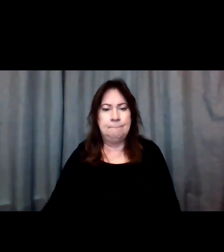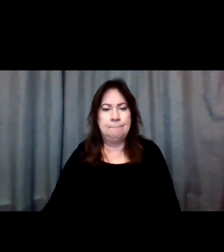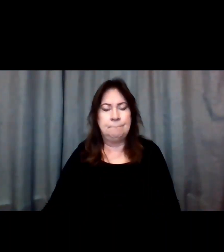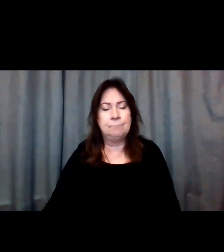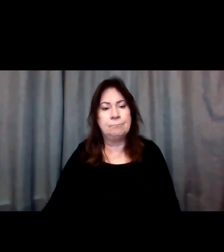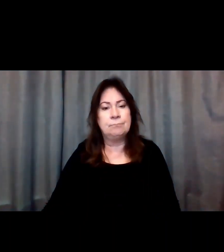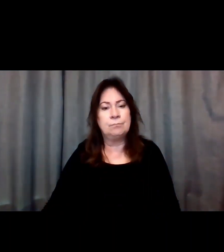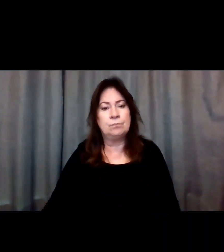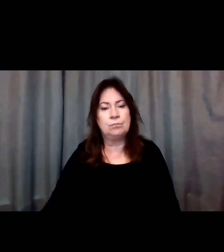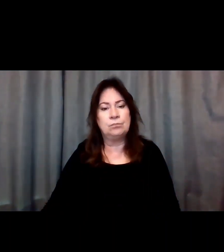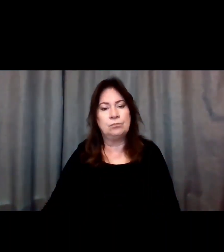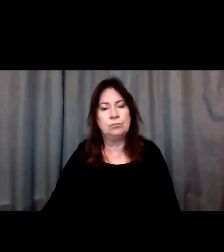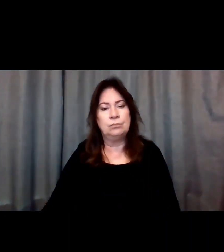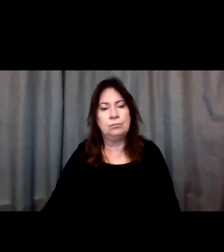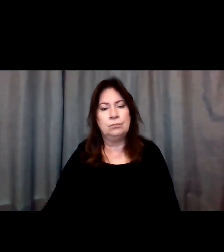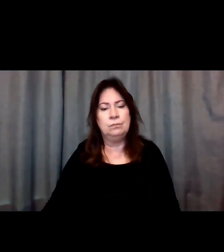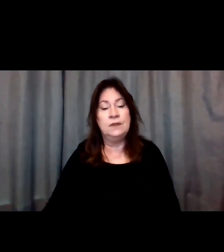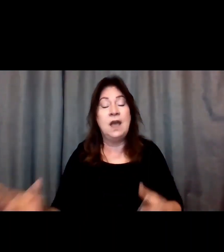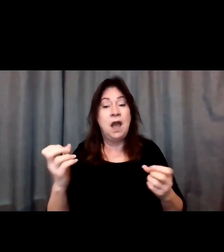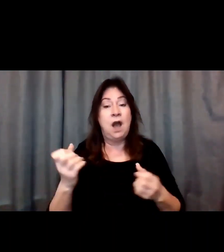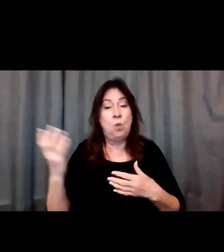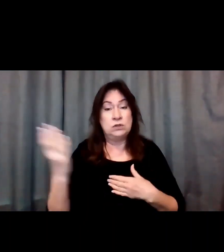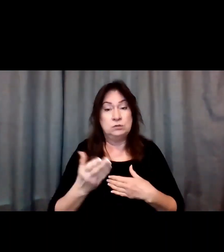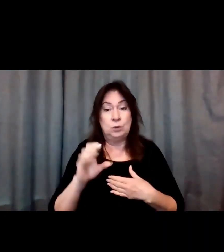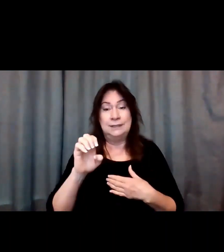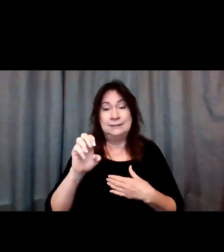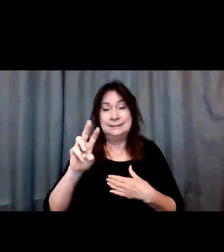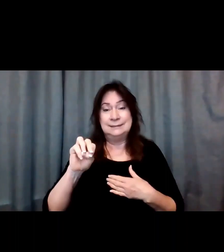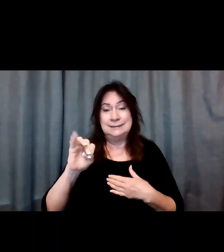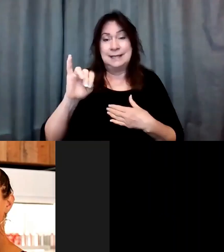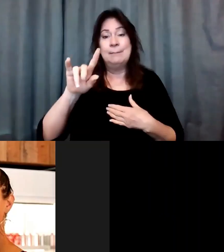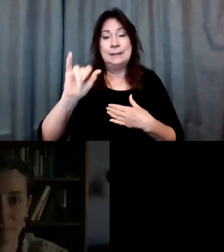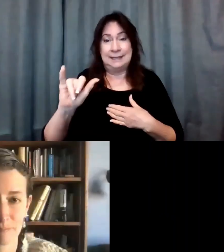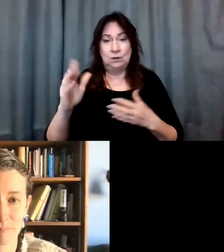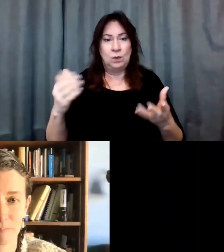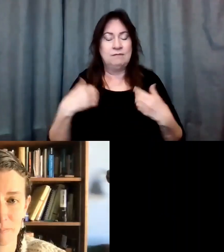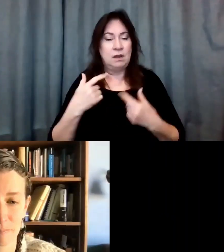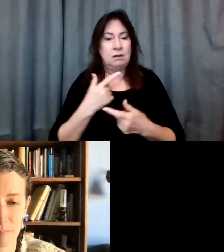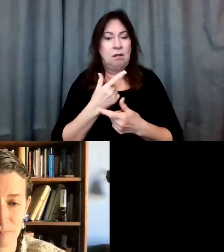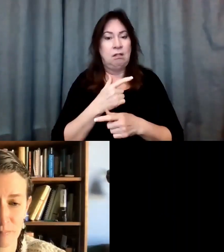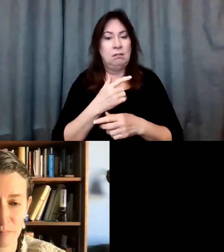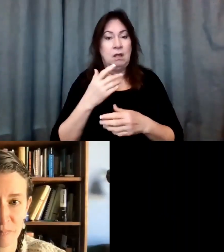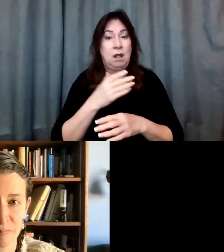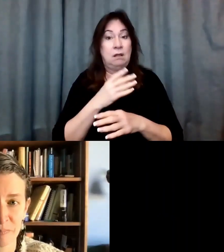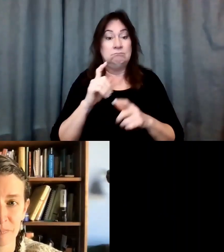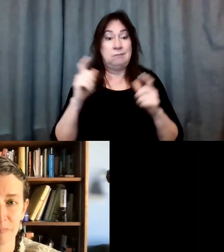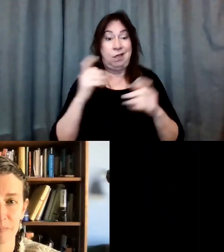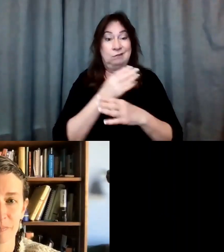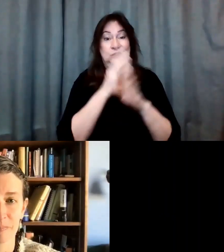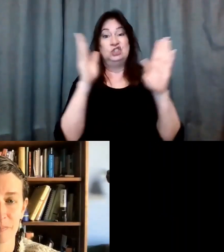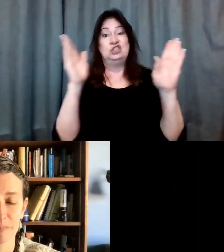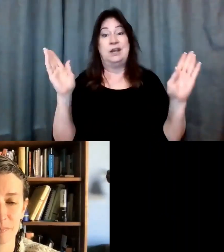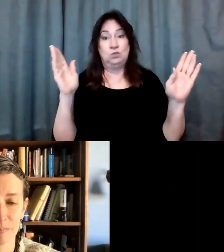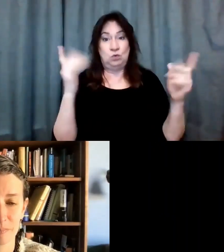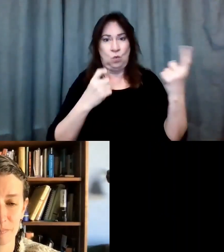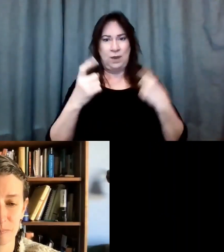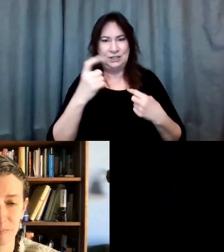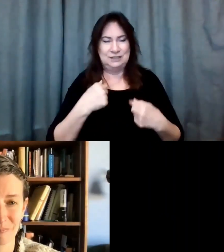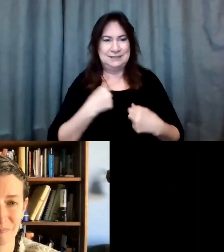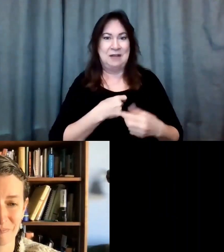I want to bring Emily in now because I think we've had a lot of general Q&A, and I've been talking a